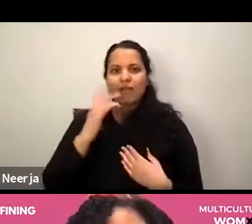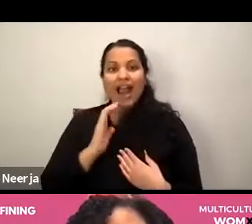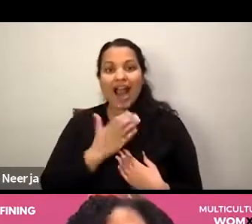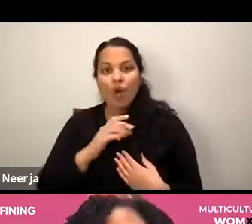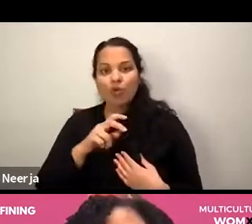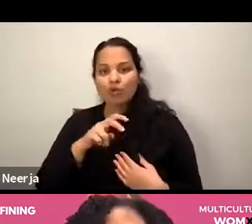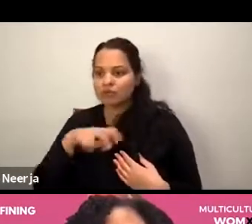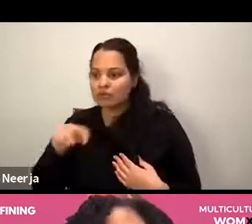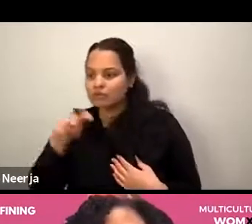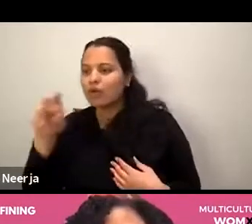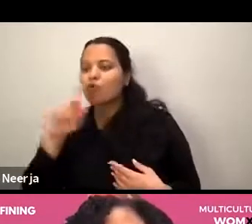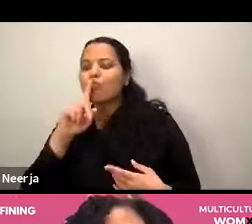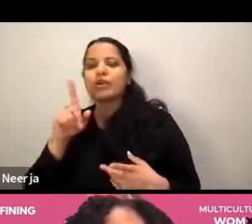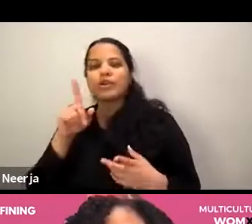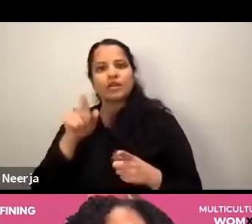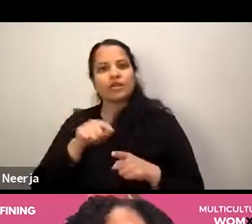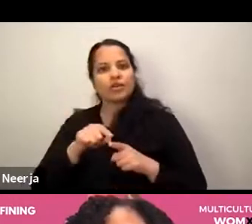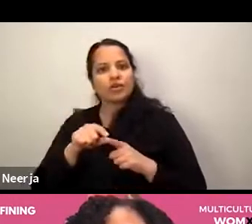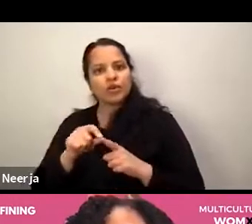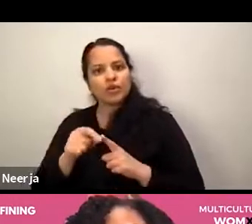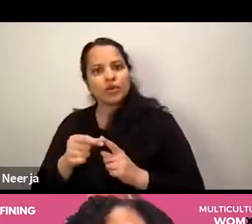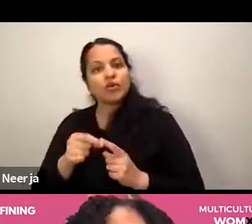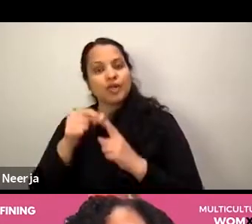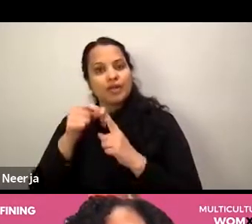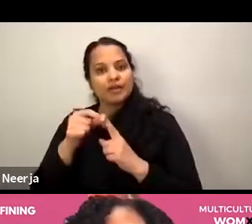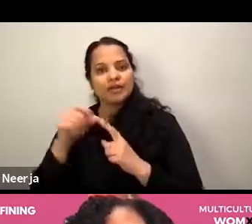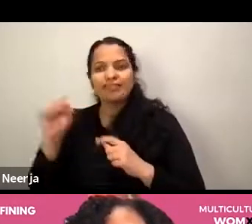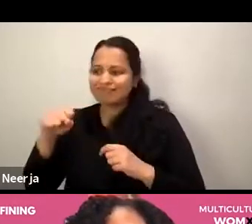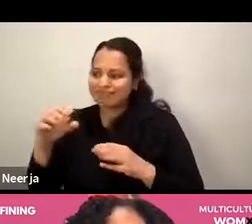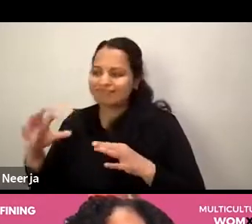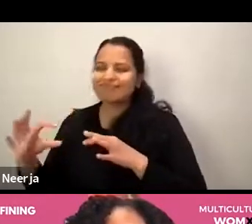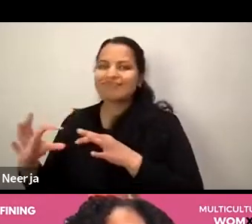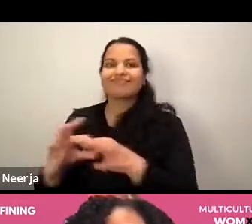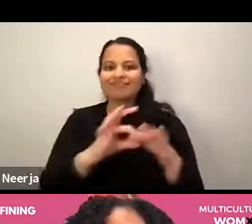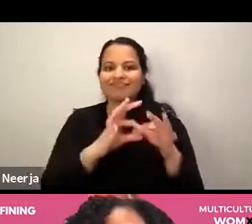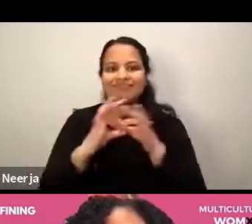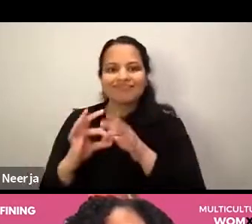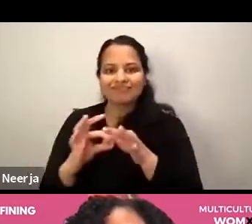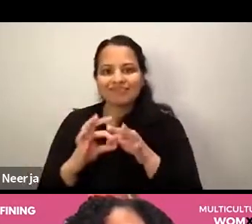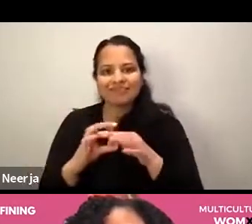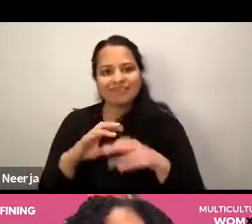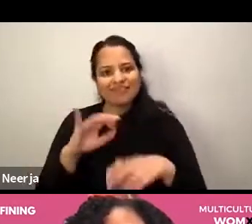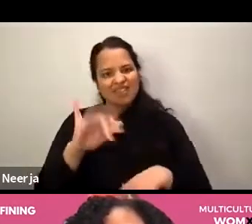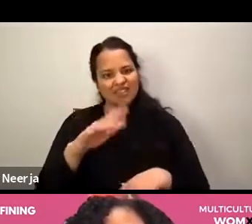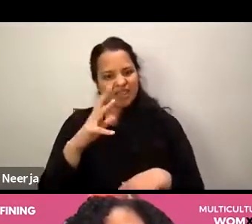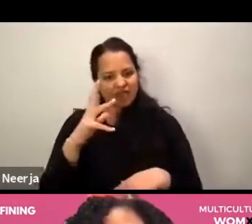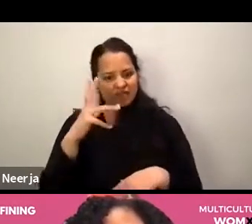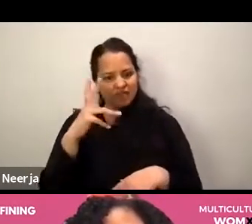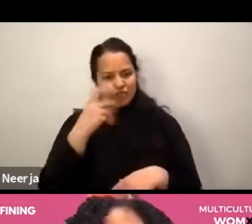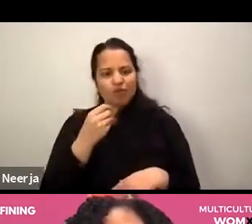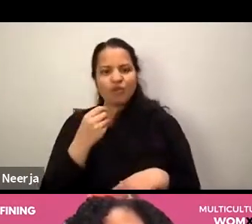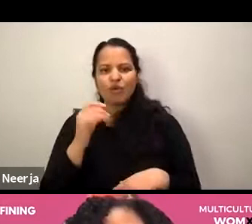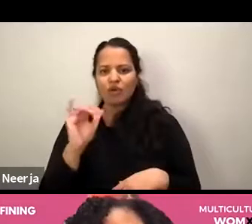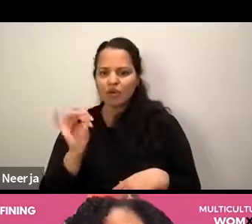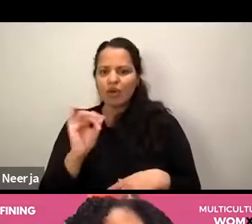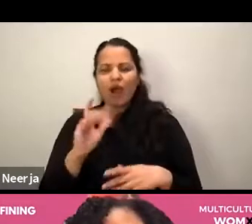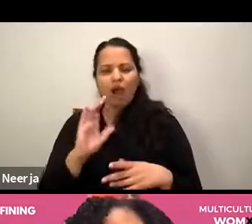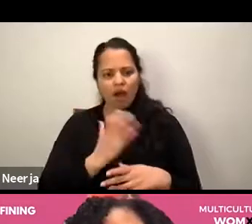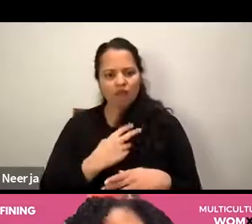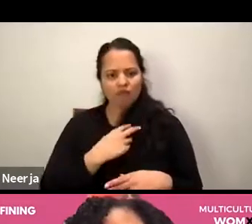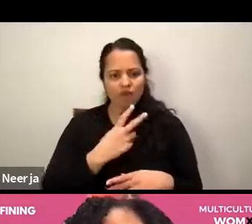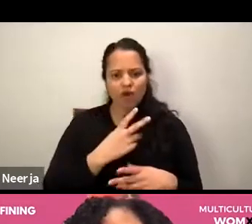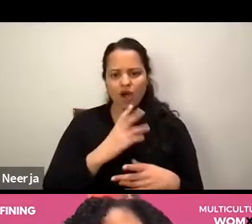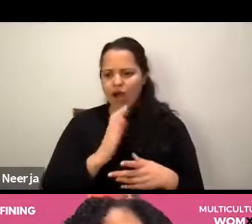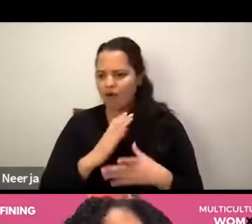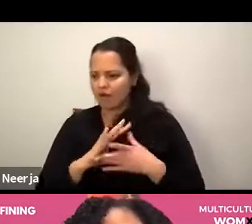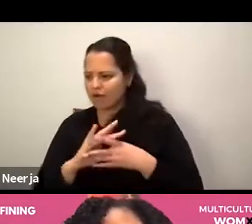Yes, they're interconnected. And I think that is the beauty of being able to, we ourselves with our own voice and our own